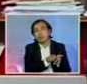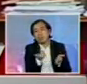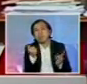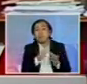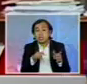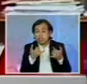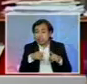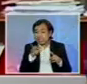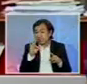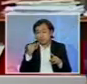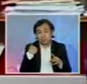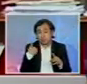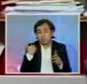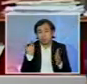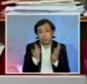evidence is presented.